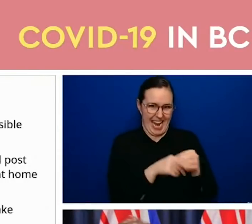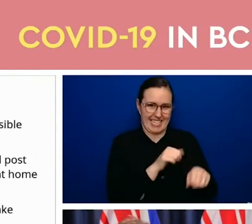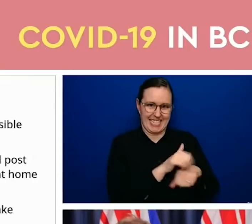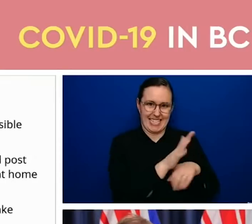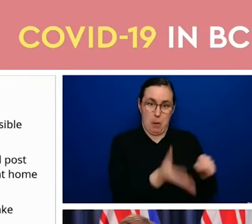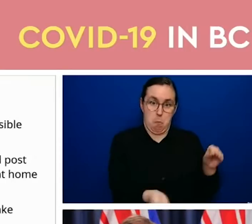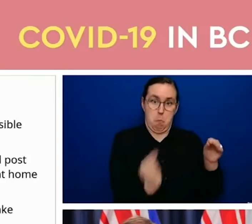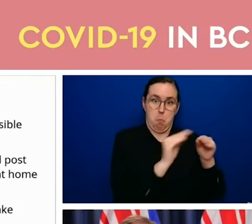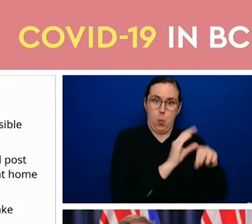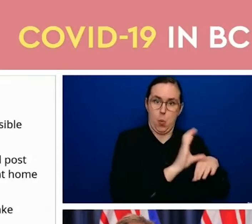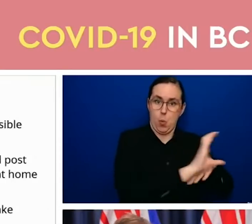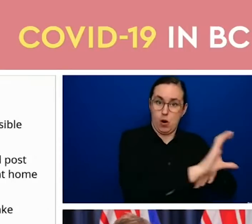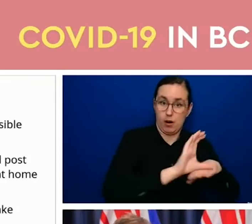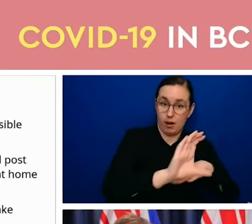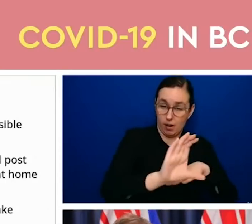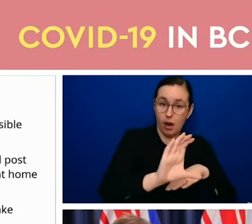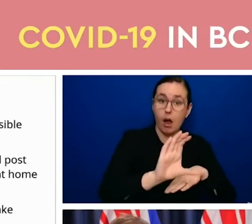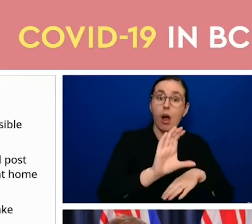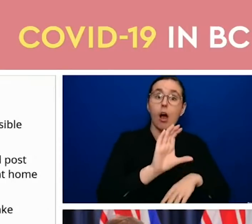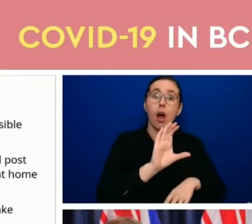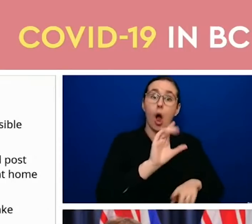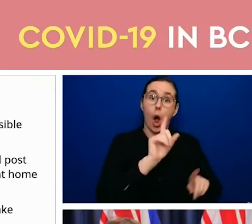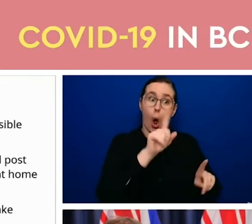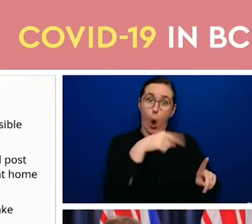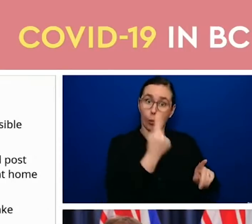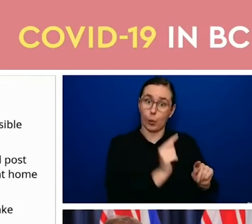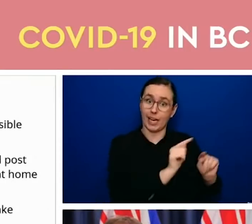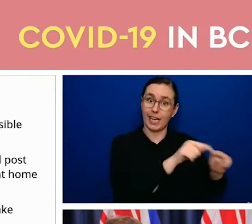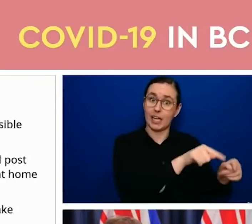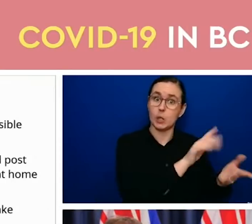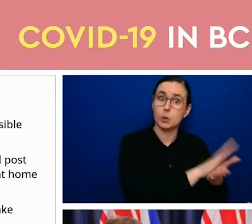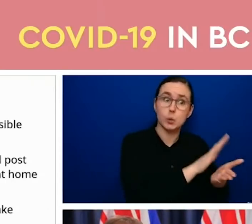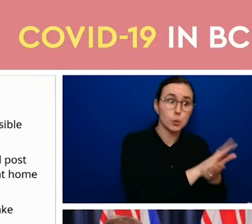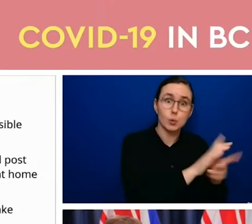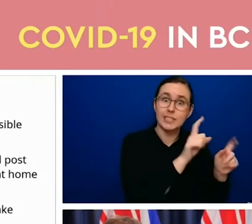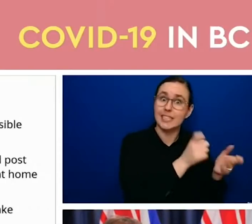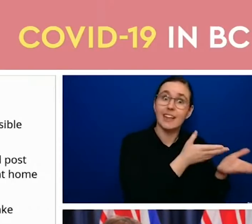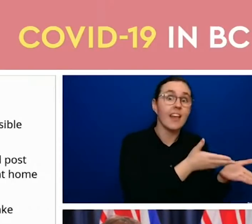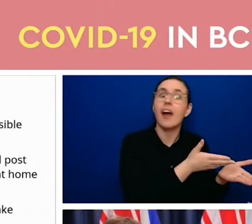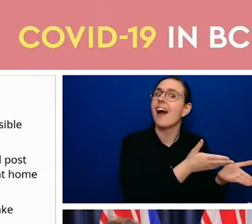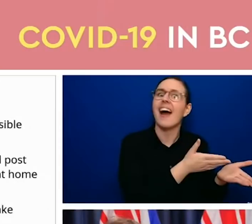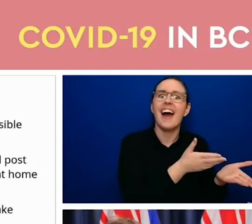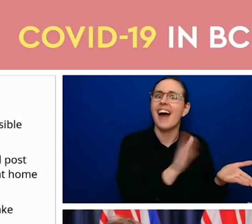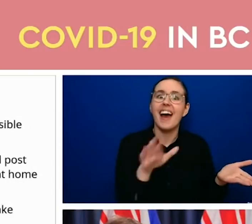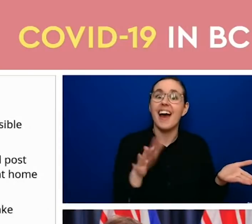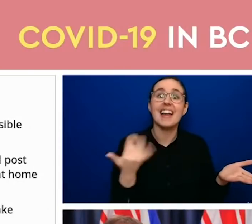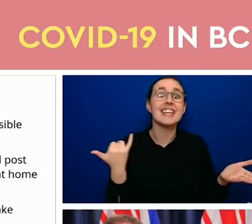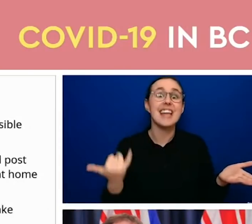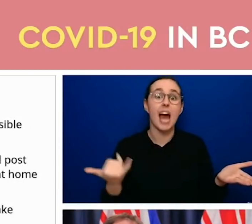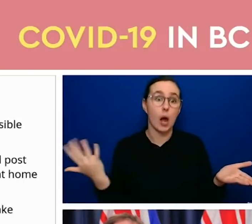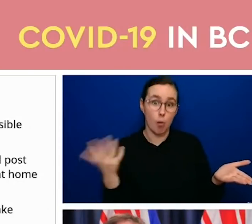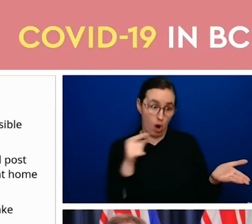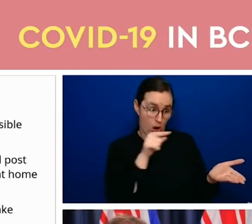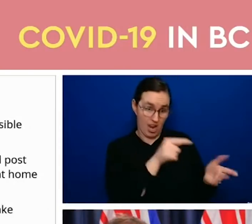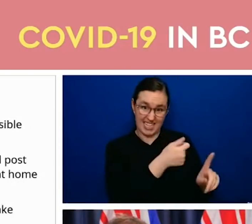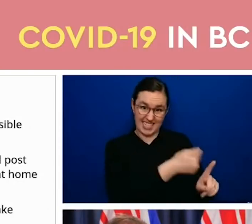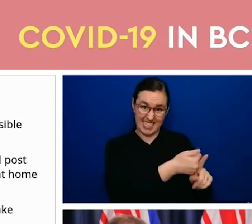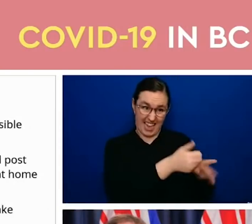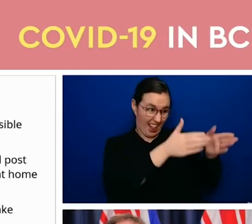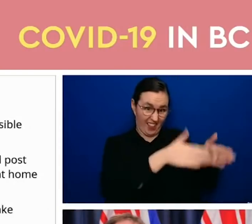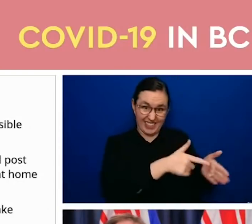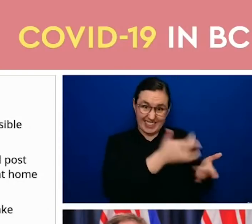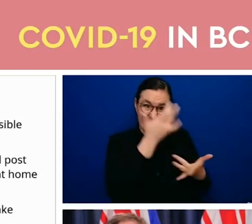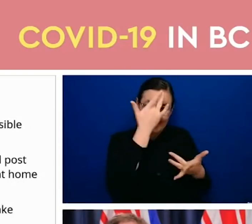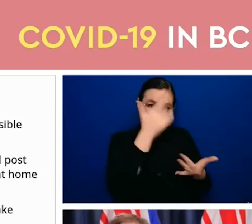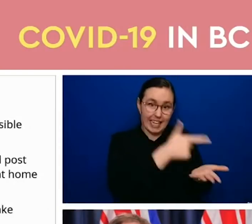families if they were to become symptomatic. As we announced last week, that's 5.9 million tests. We're going to go to that